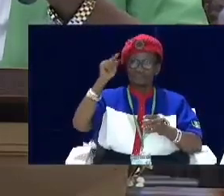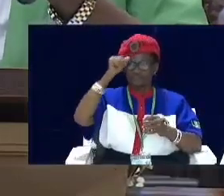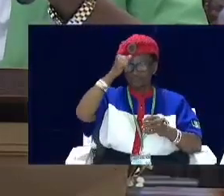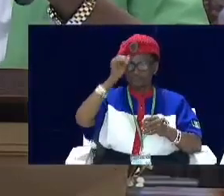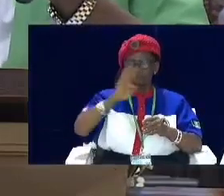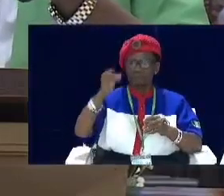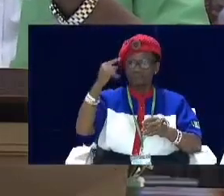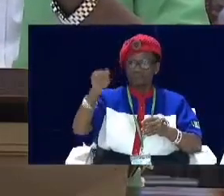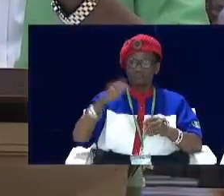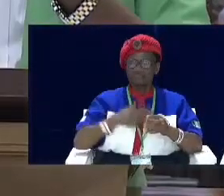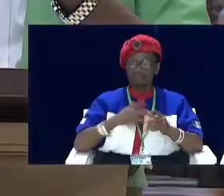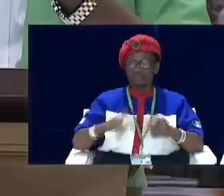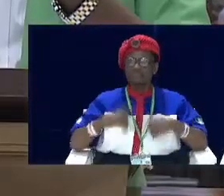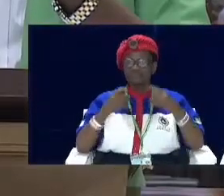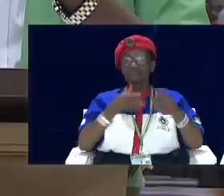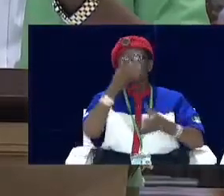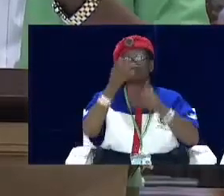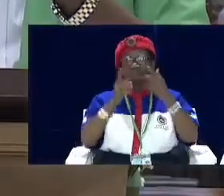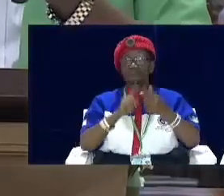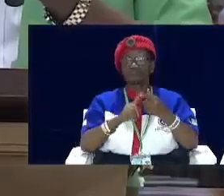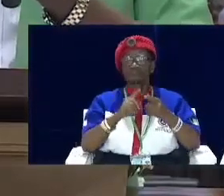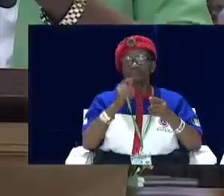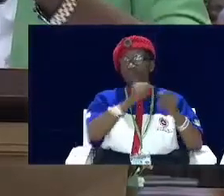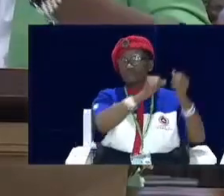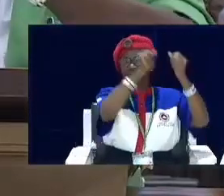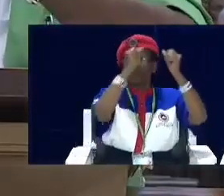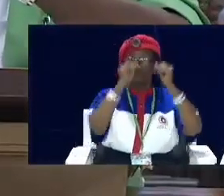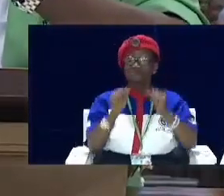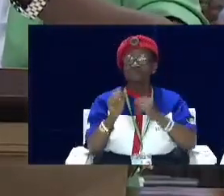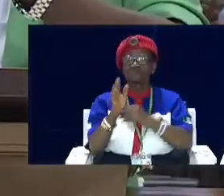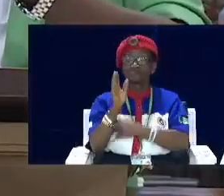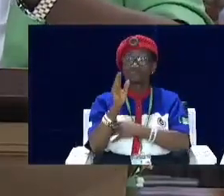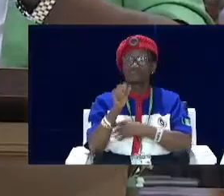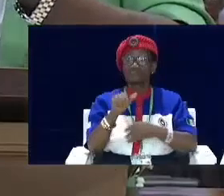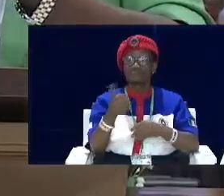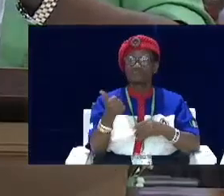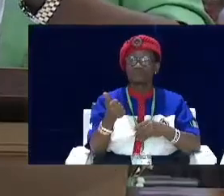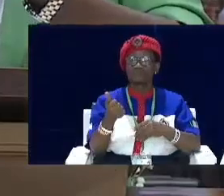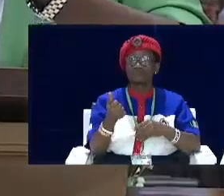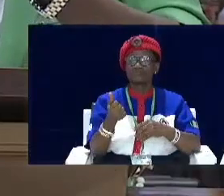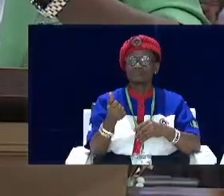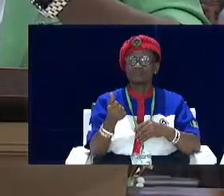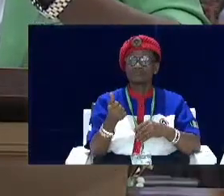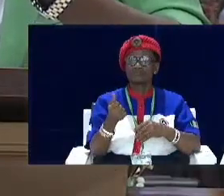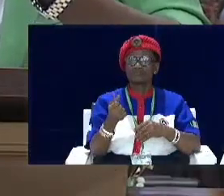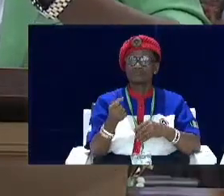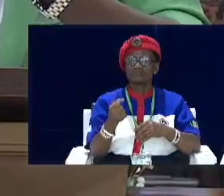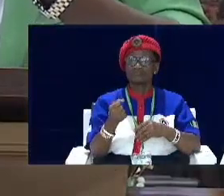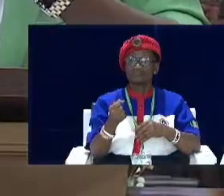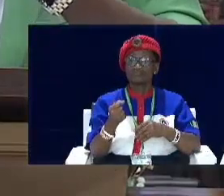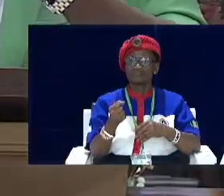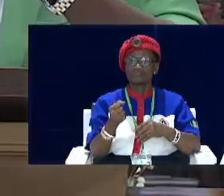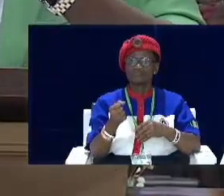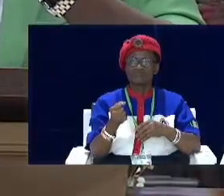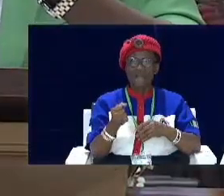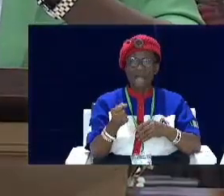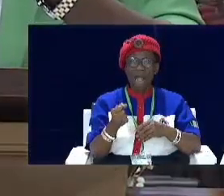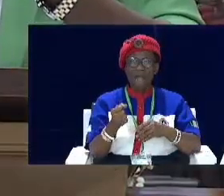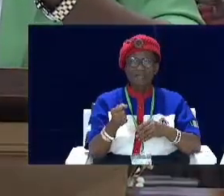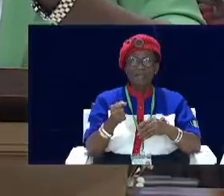Cry unto the Almighty God. And please, the rest of us, let's stretch our hands to our new brothers and sisters.